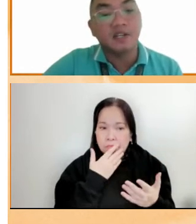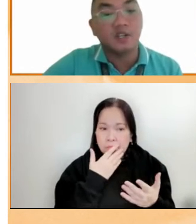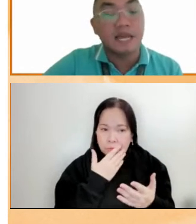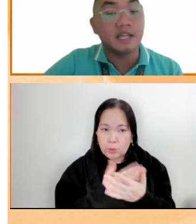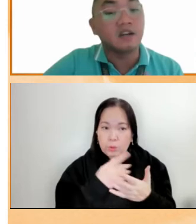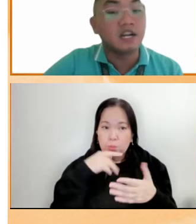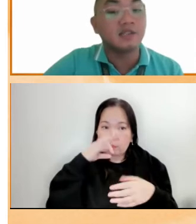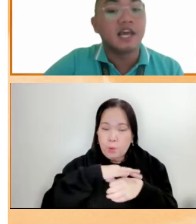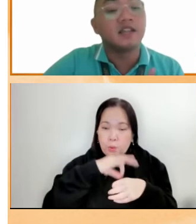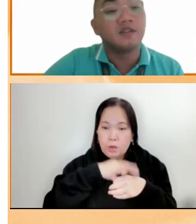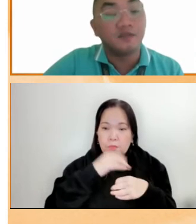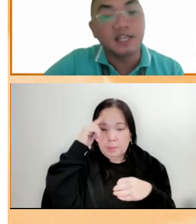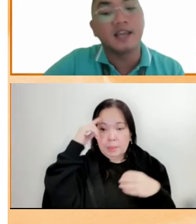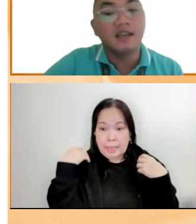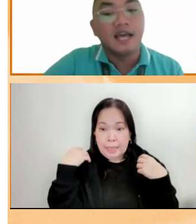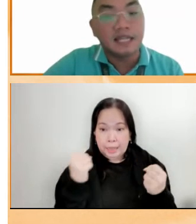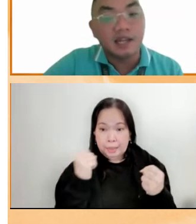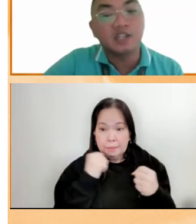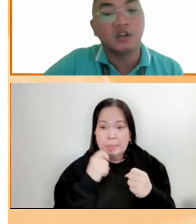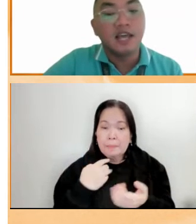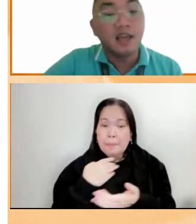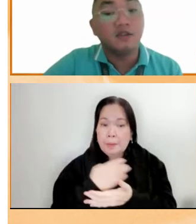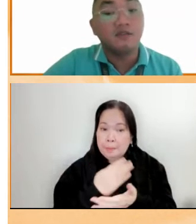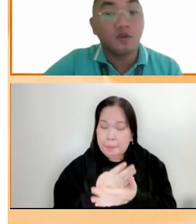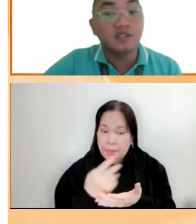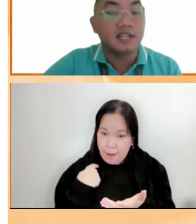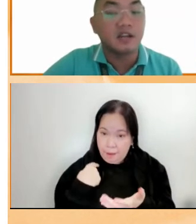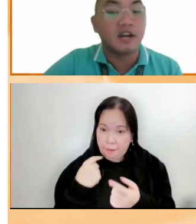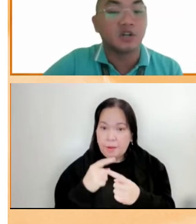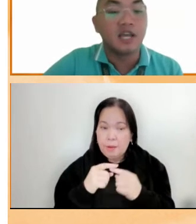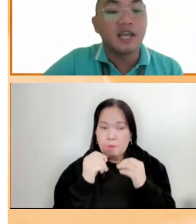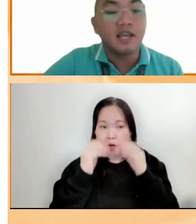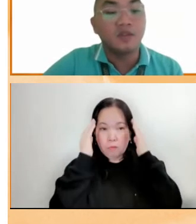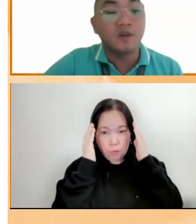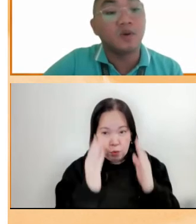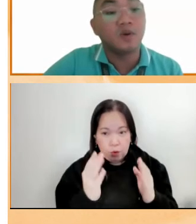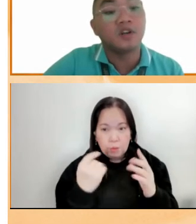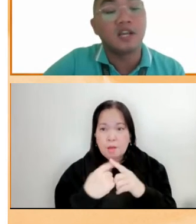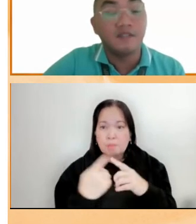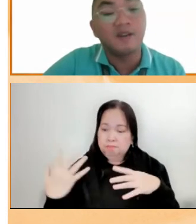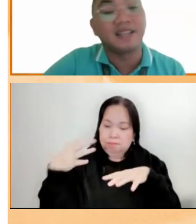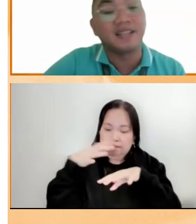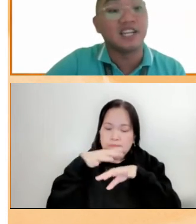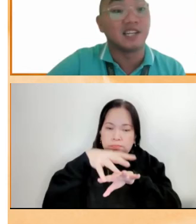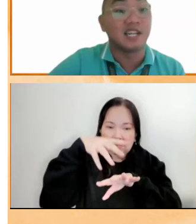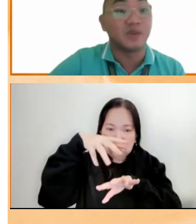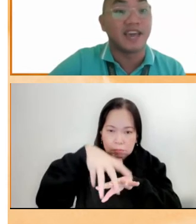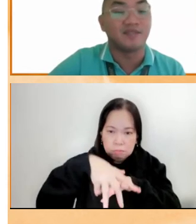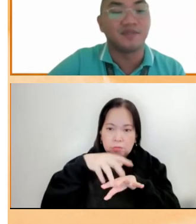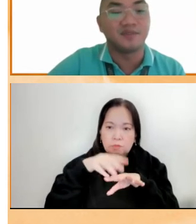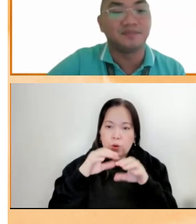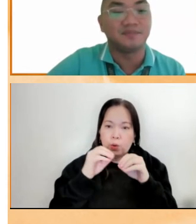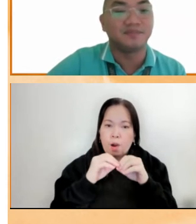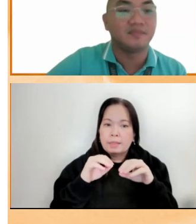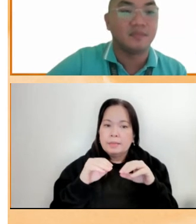that there should be an increase in the funding, attention, and of course, the integration into the broader development agendas that we have.